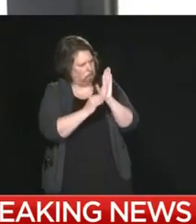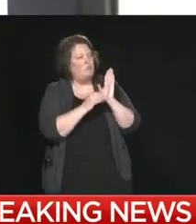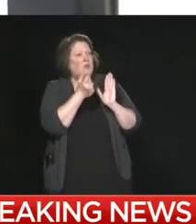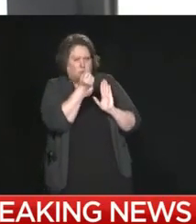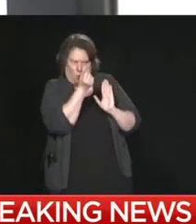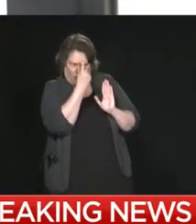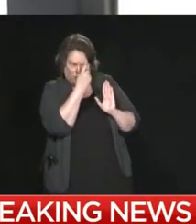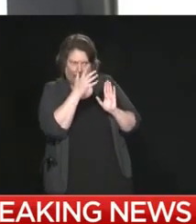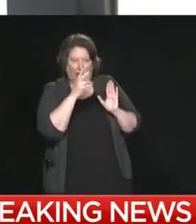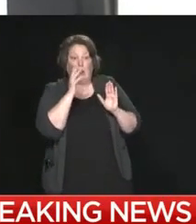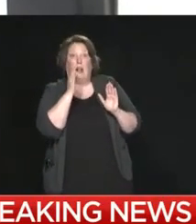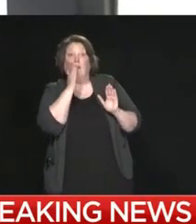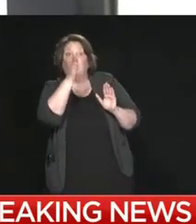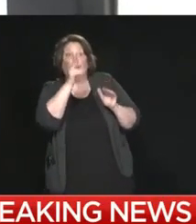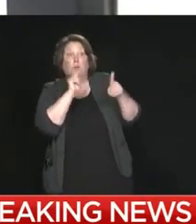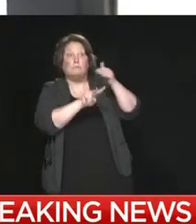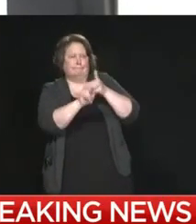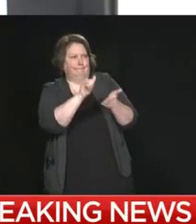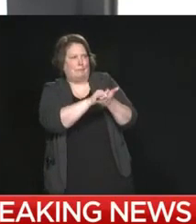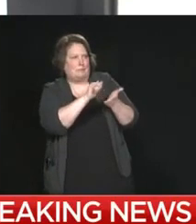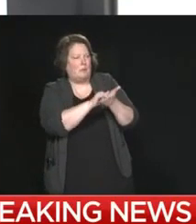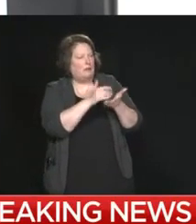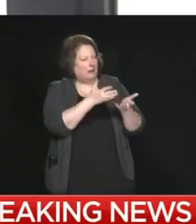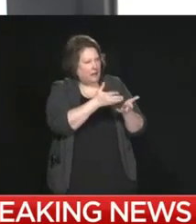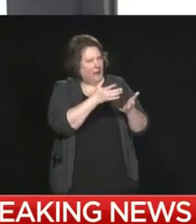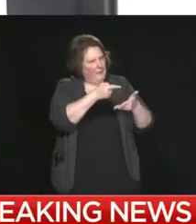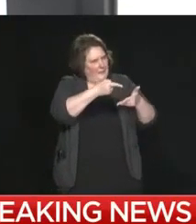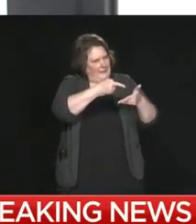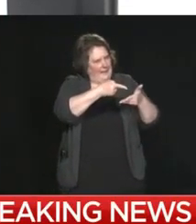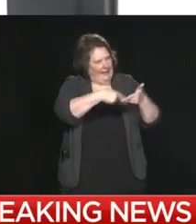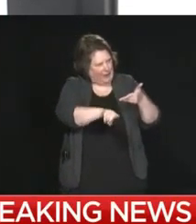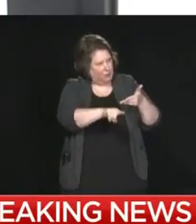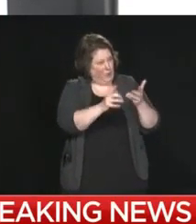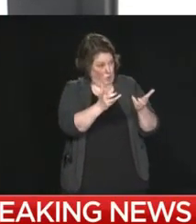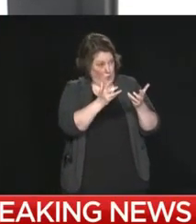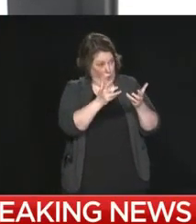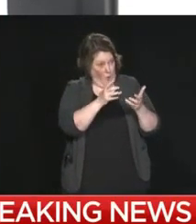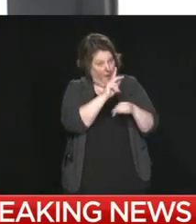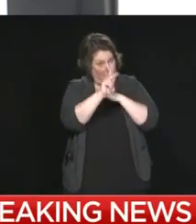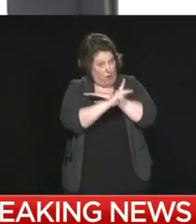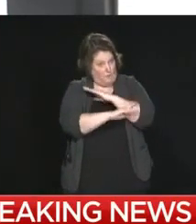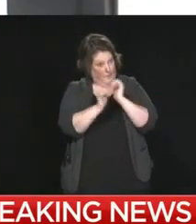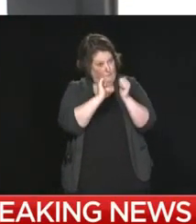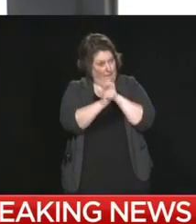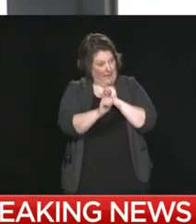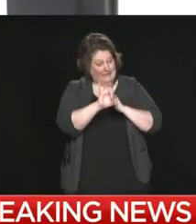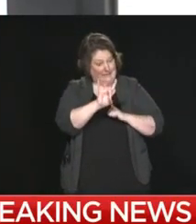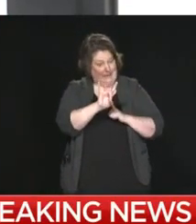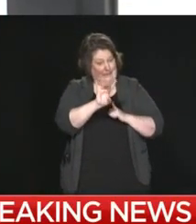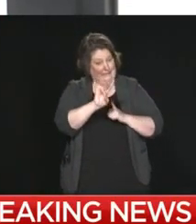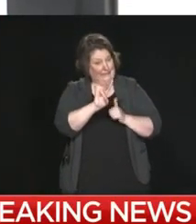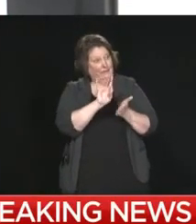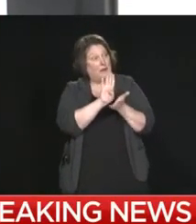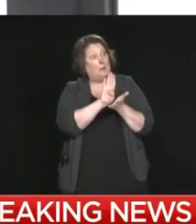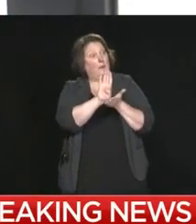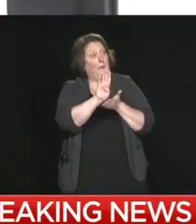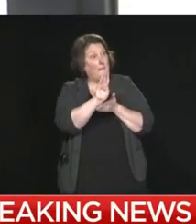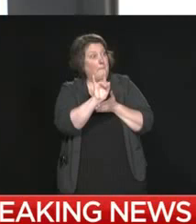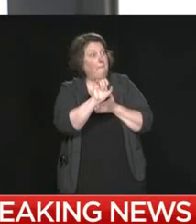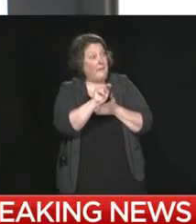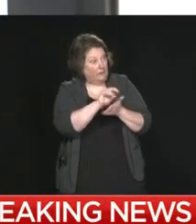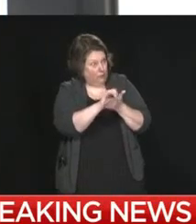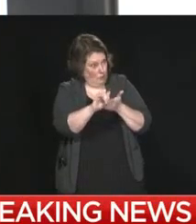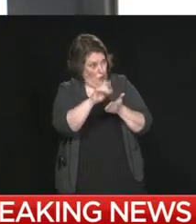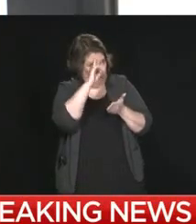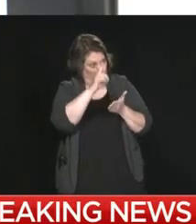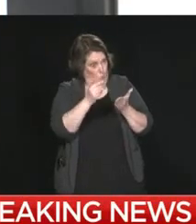Canadian economy, but you know, next week you're going to ask Parliament to approve $87 billion in new spending. Wouldn't it be beneficial to have a best